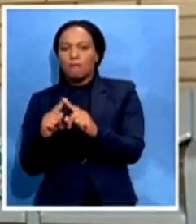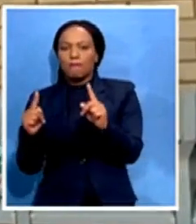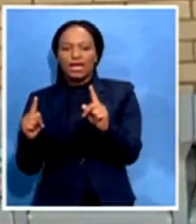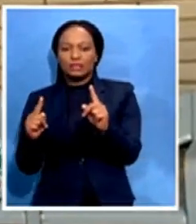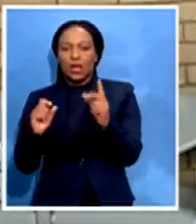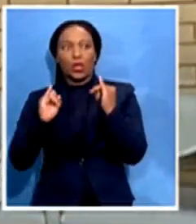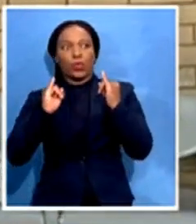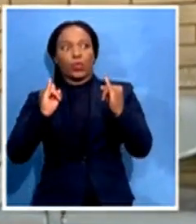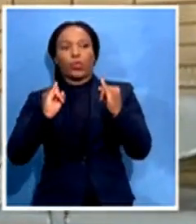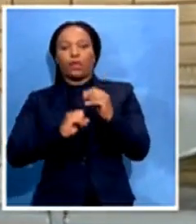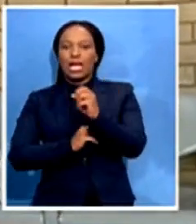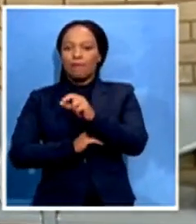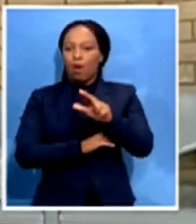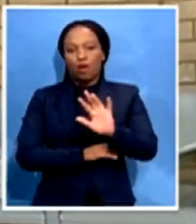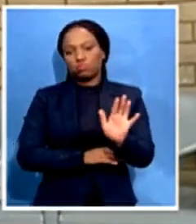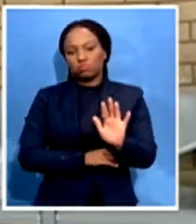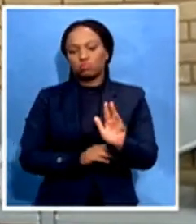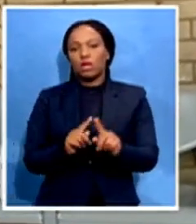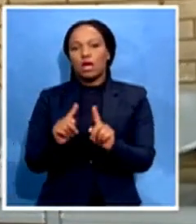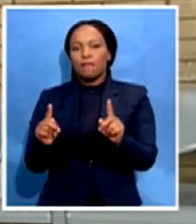still requiring a lot of preparation.